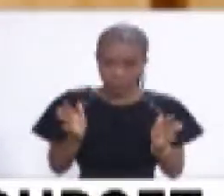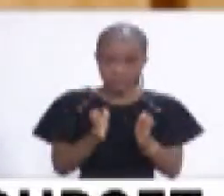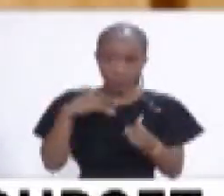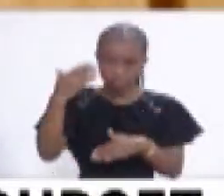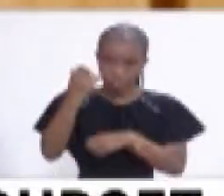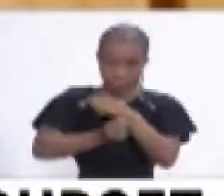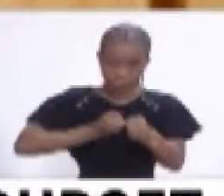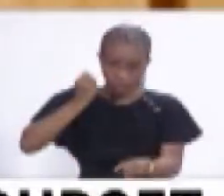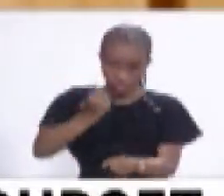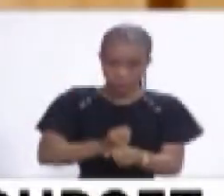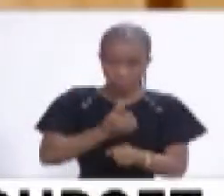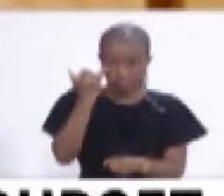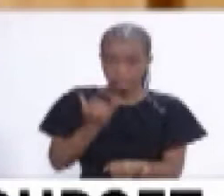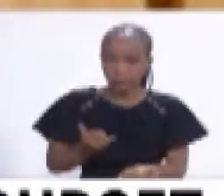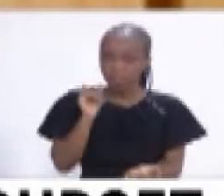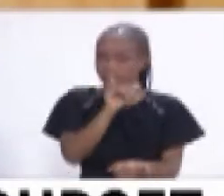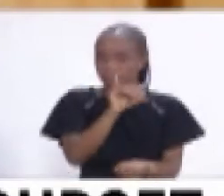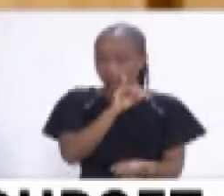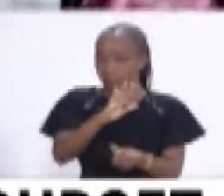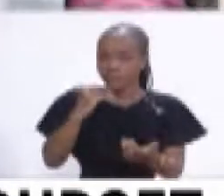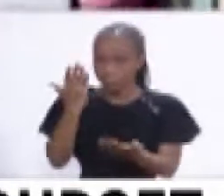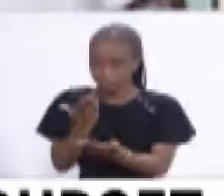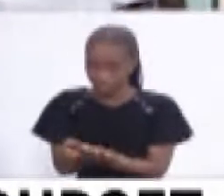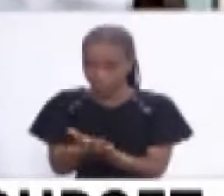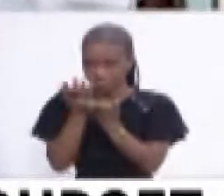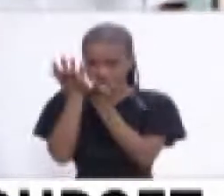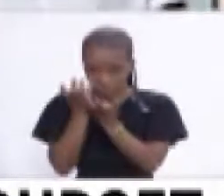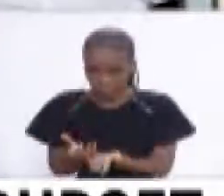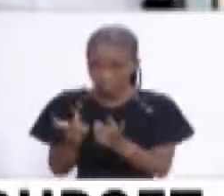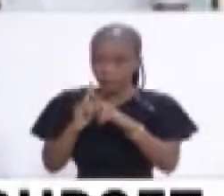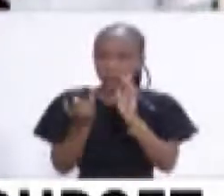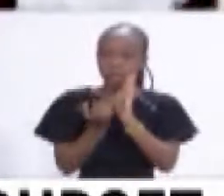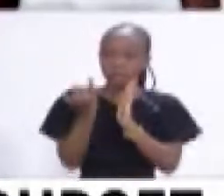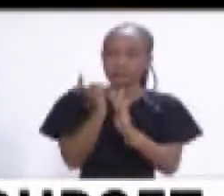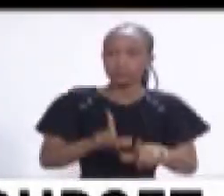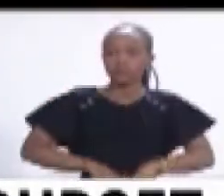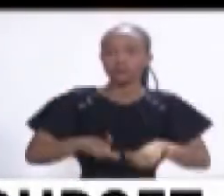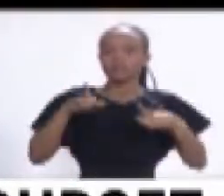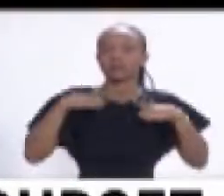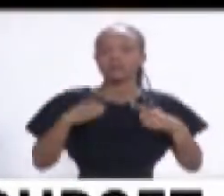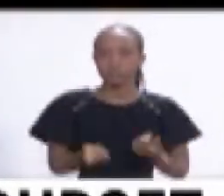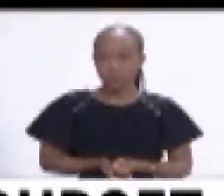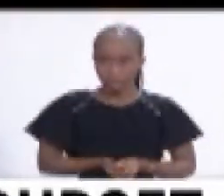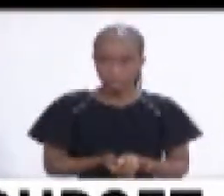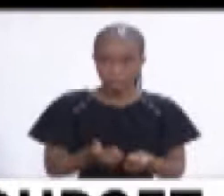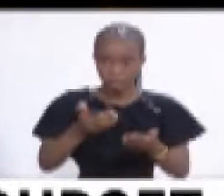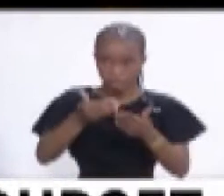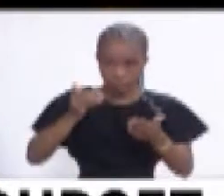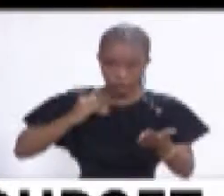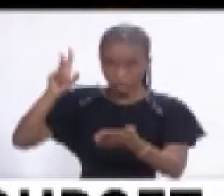year. But the ritual seems to be doing little to lighten the burden of the ever-rising cost of living. Kabla